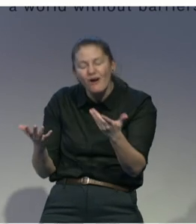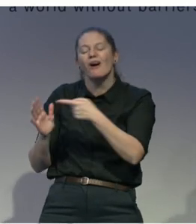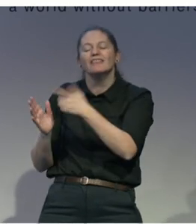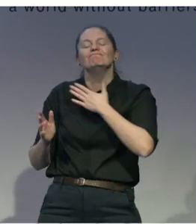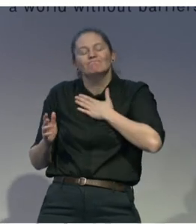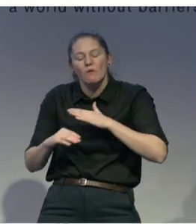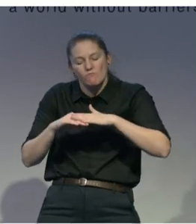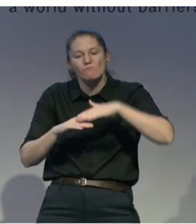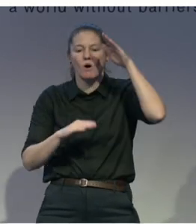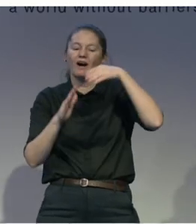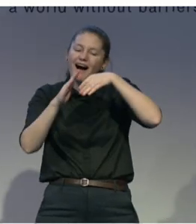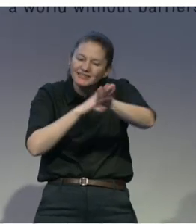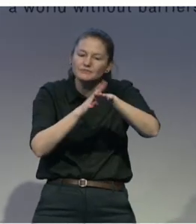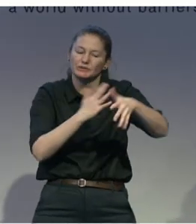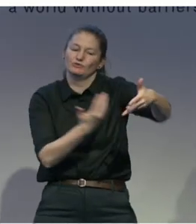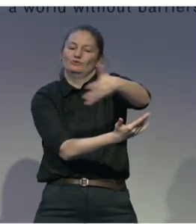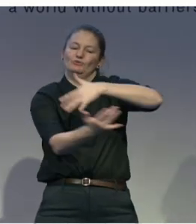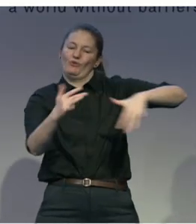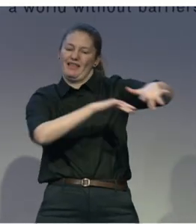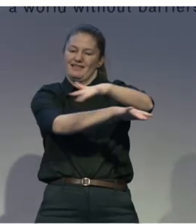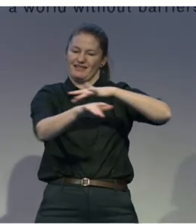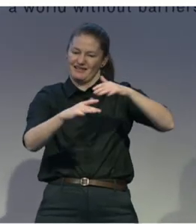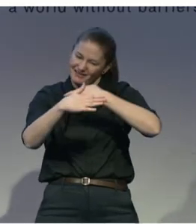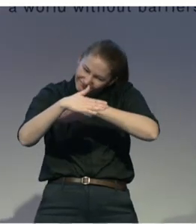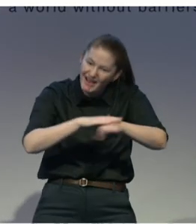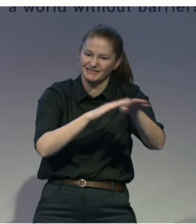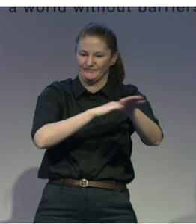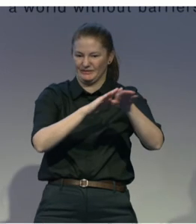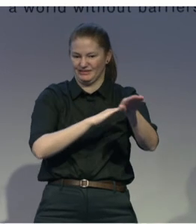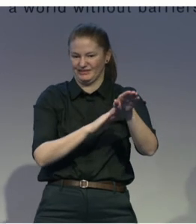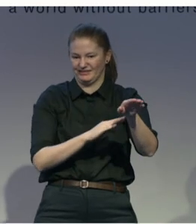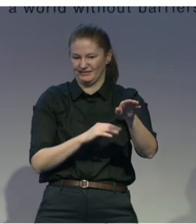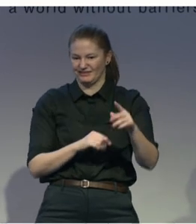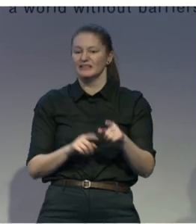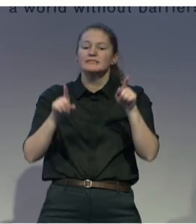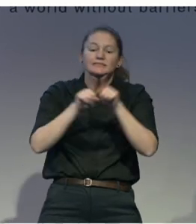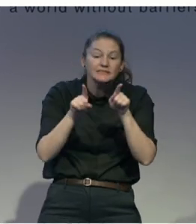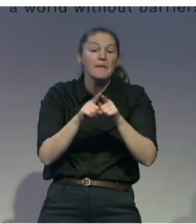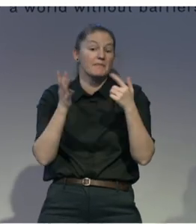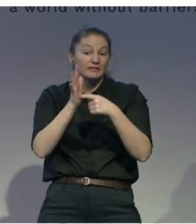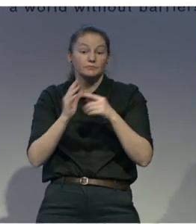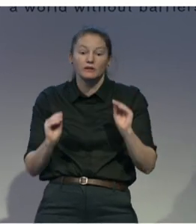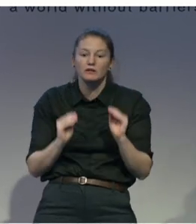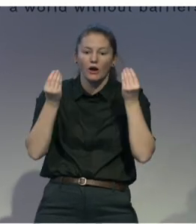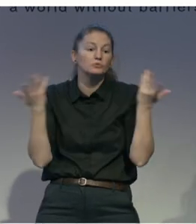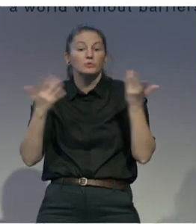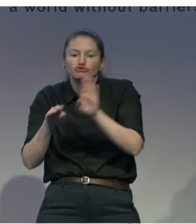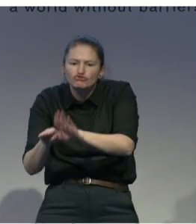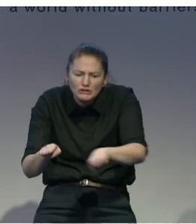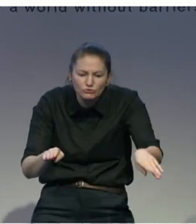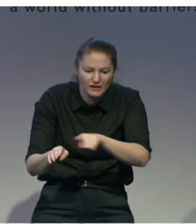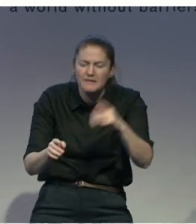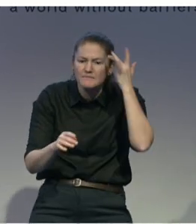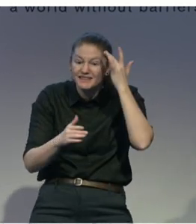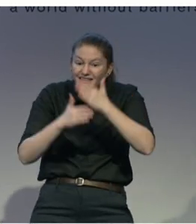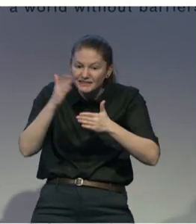teachers on the proper way to reach their students with intellectual disability. They show the teachers how